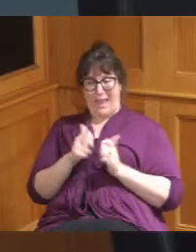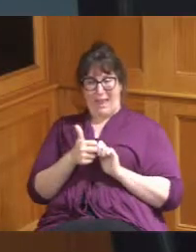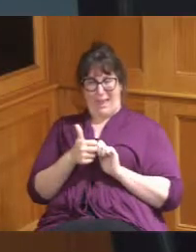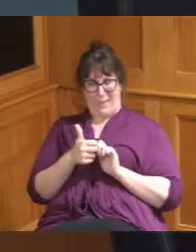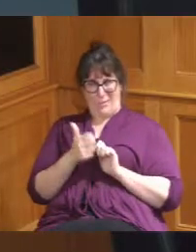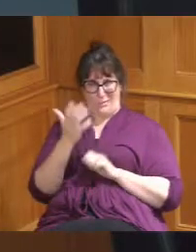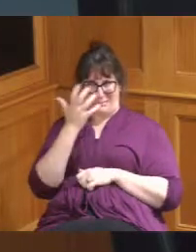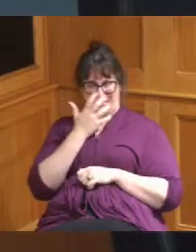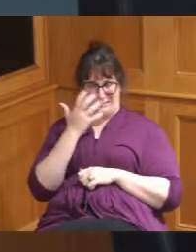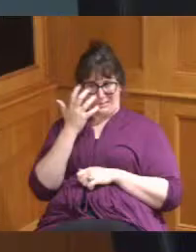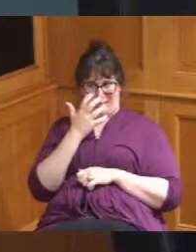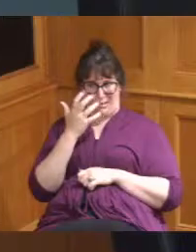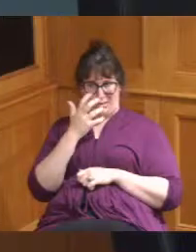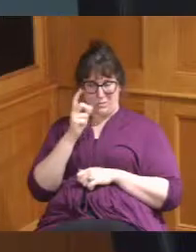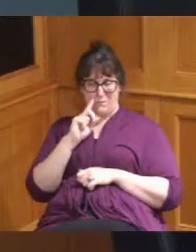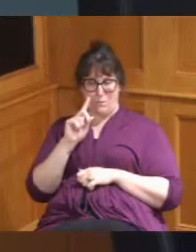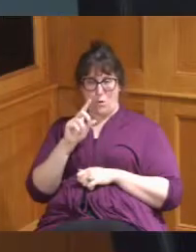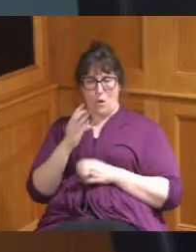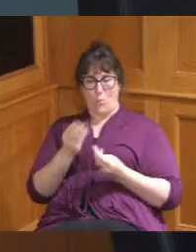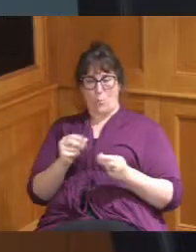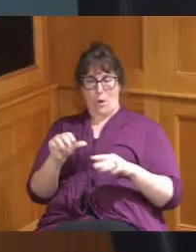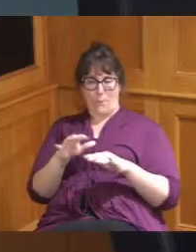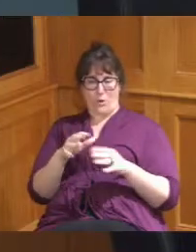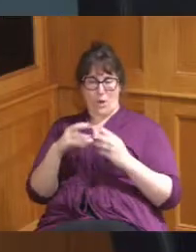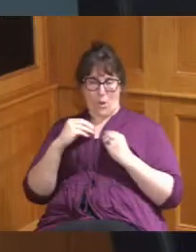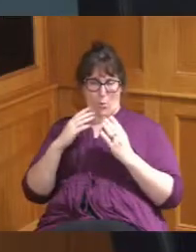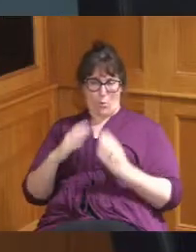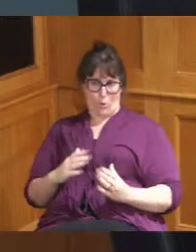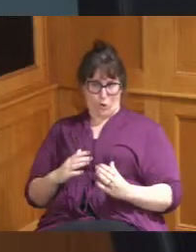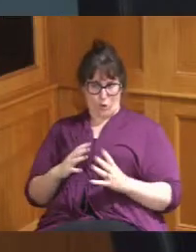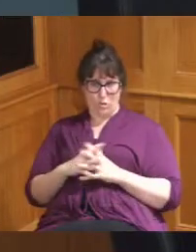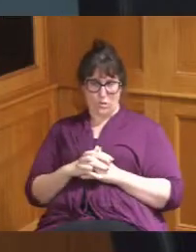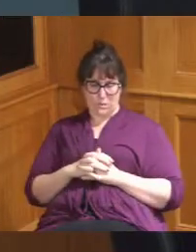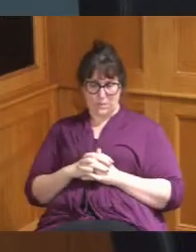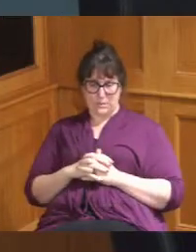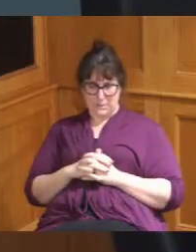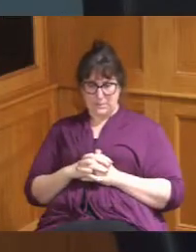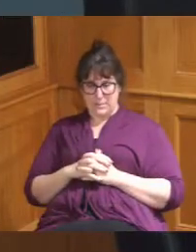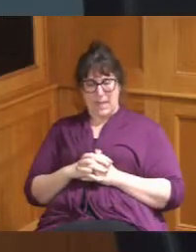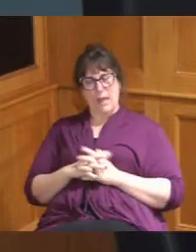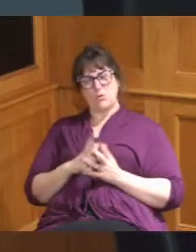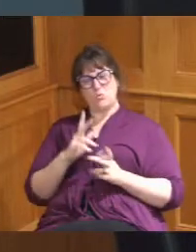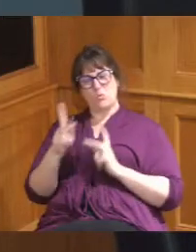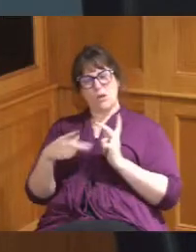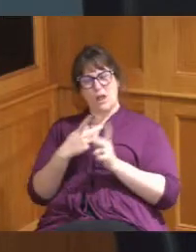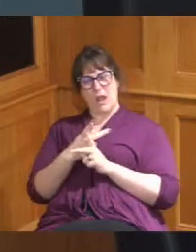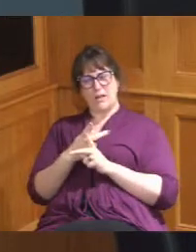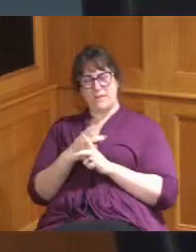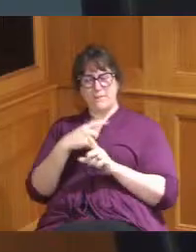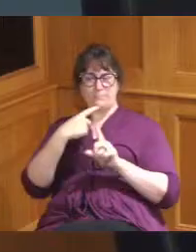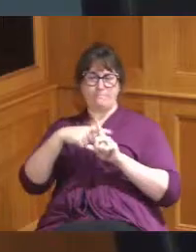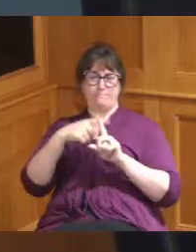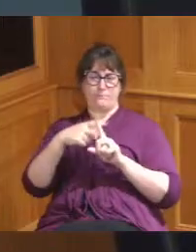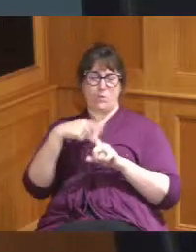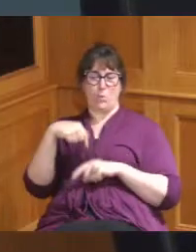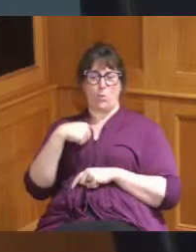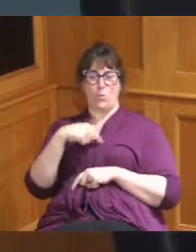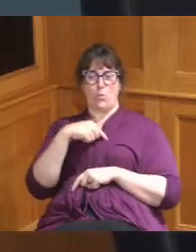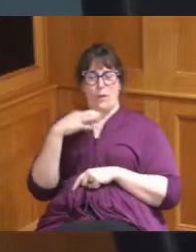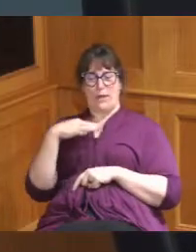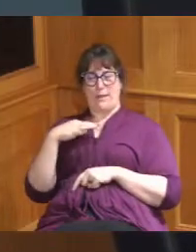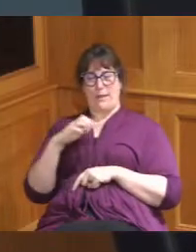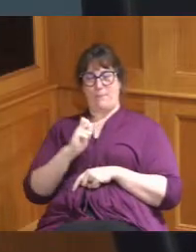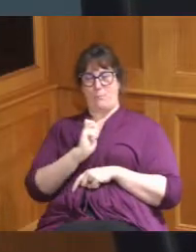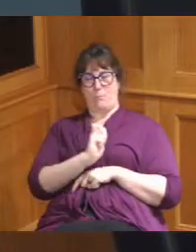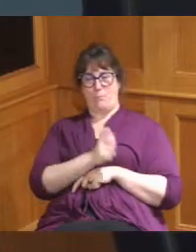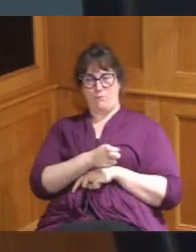out by way of these property owners and the incentive that we would provide to say, okay, so this might result in